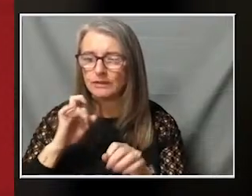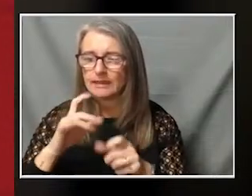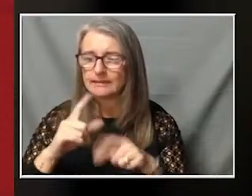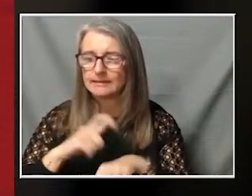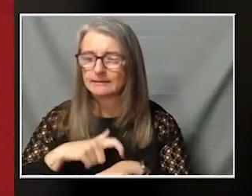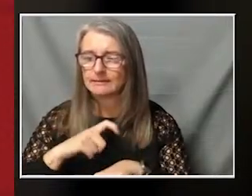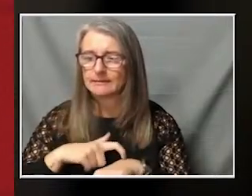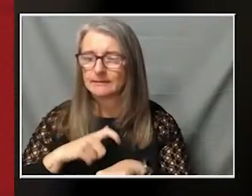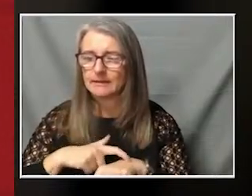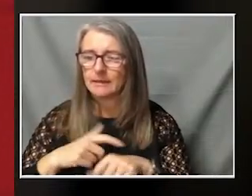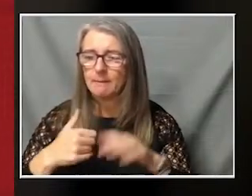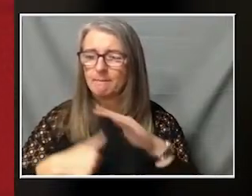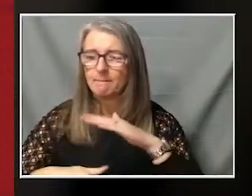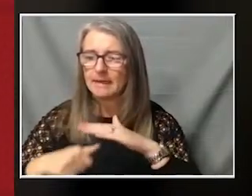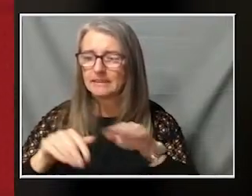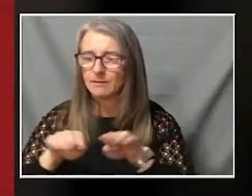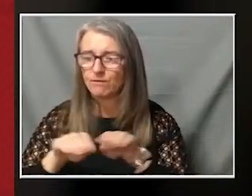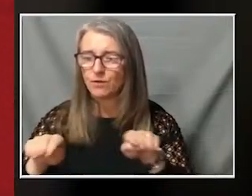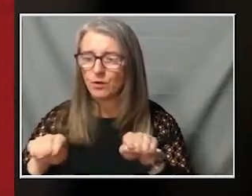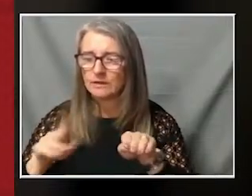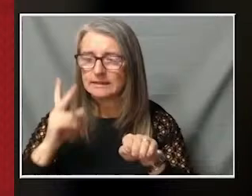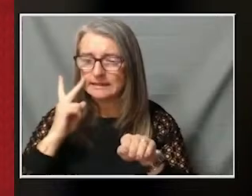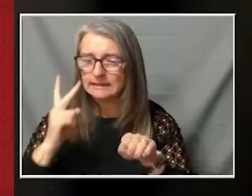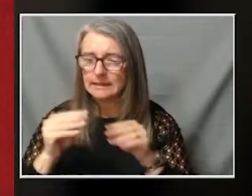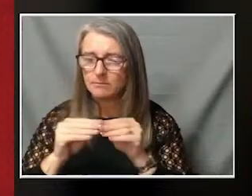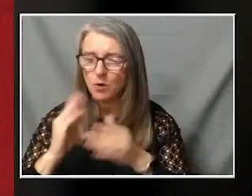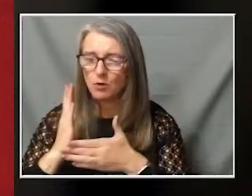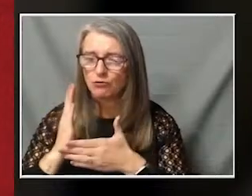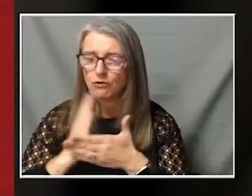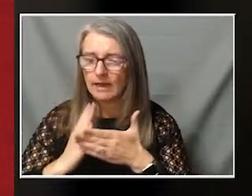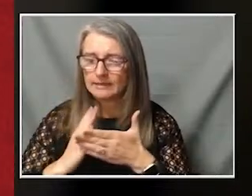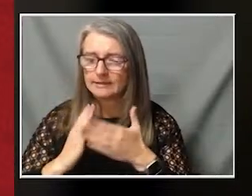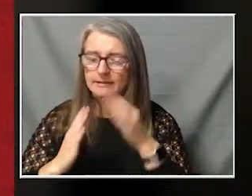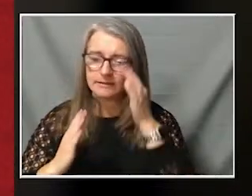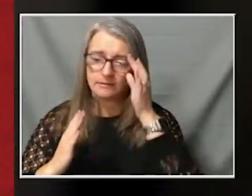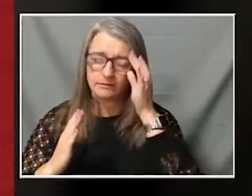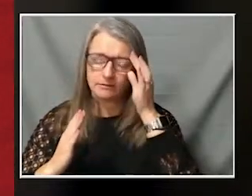basement floors might see more cracks. And